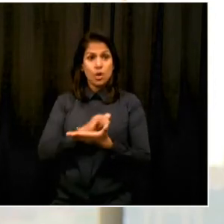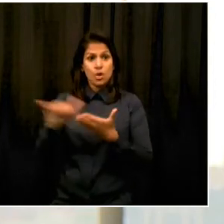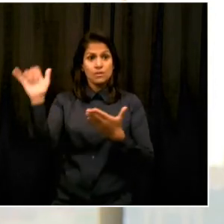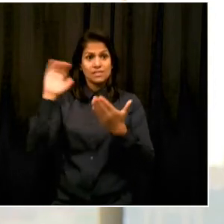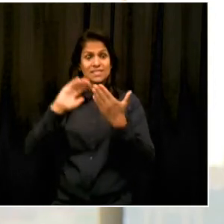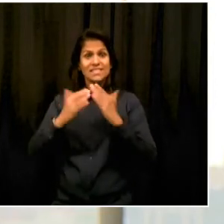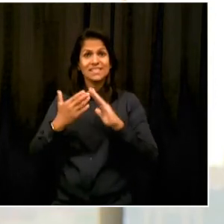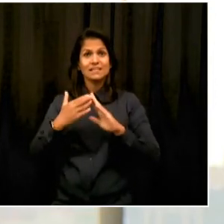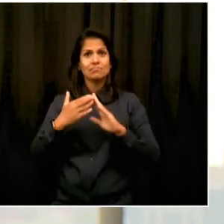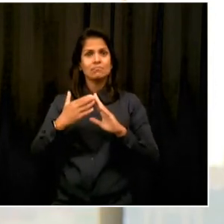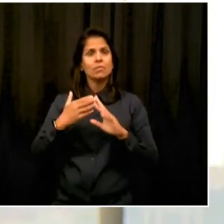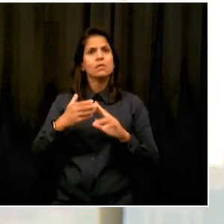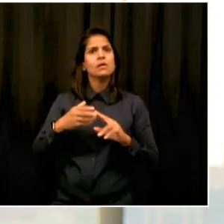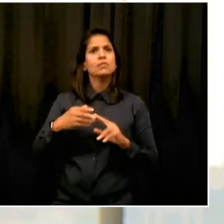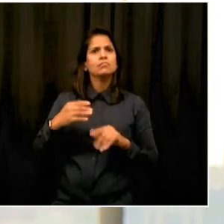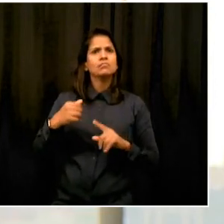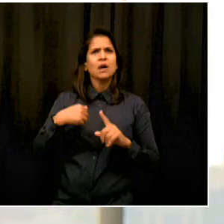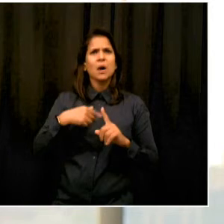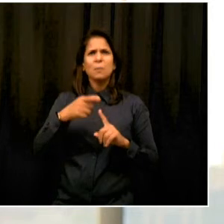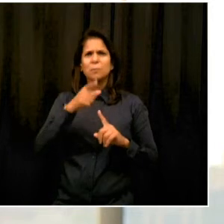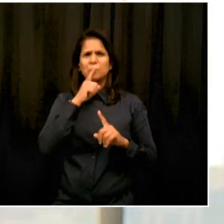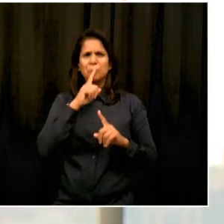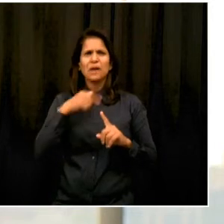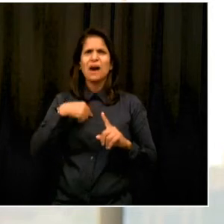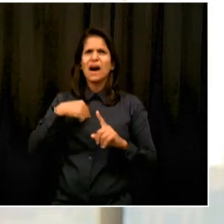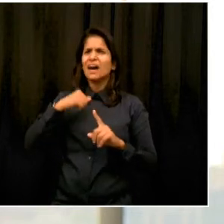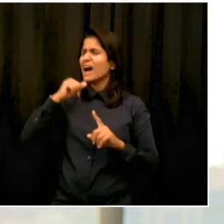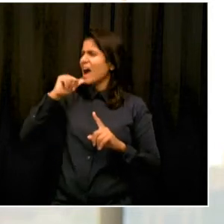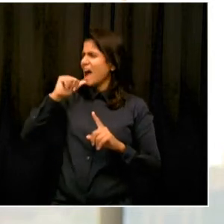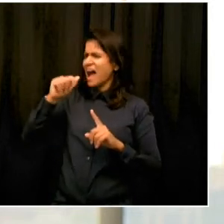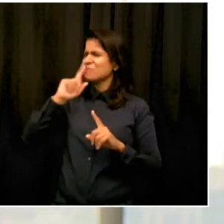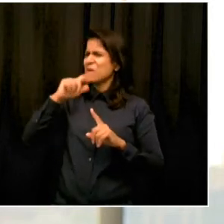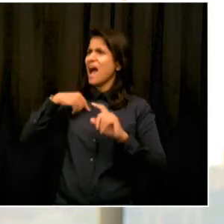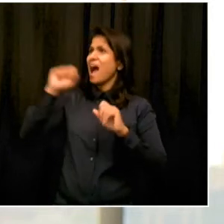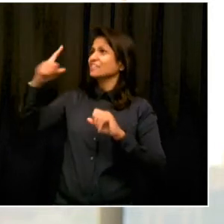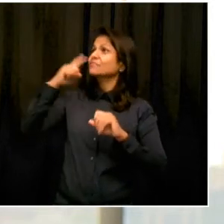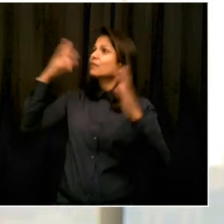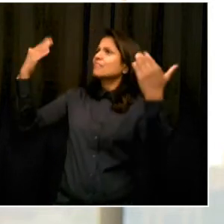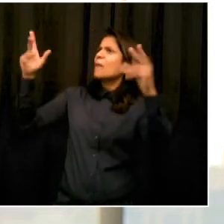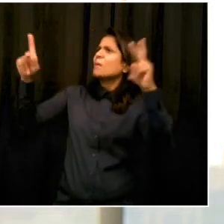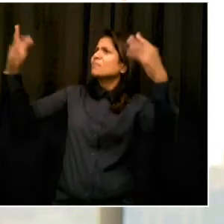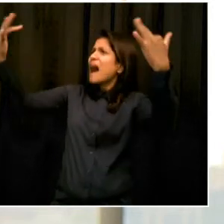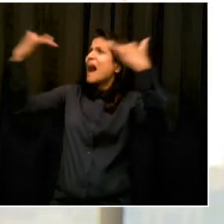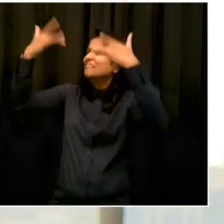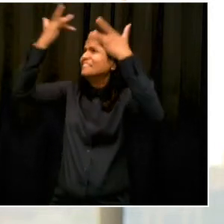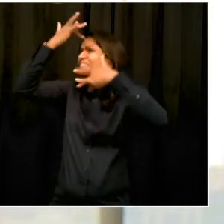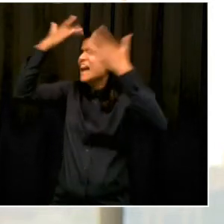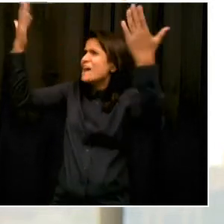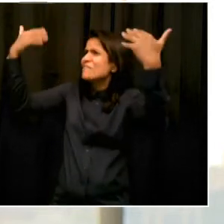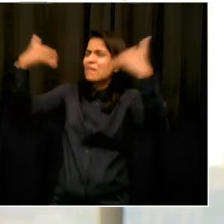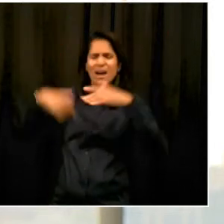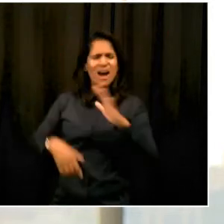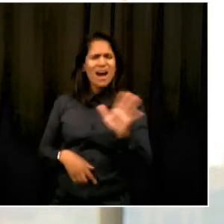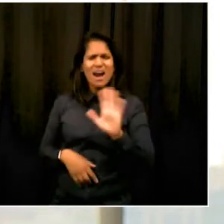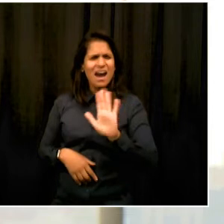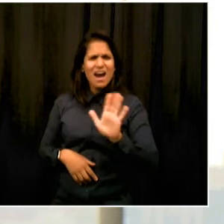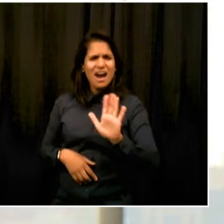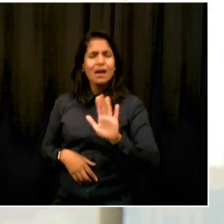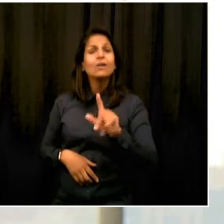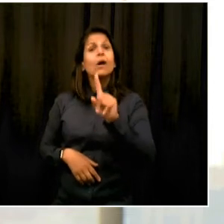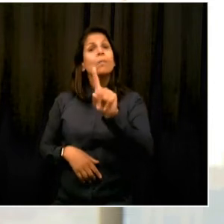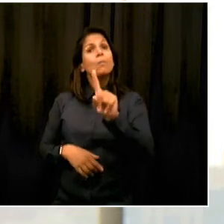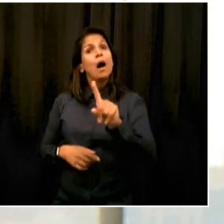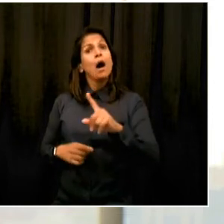of the places that was hardest hit in the world. We never wanted that distinction, but it has forged us in fire.